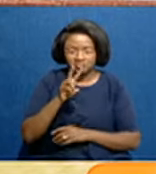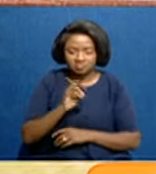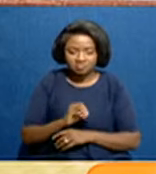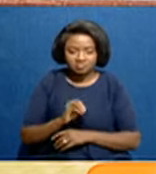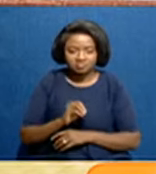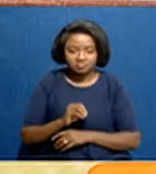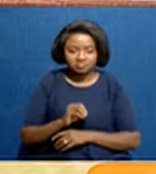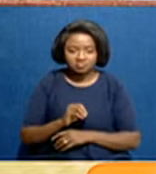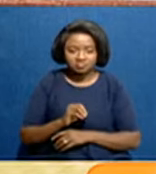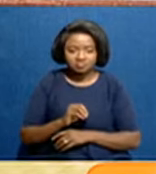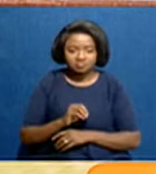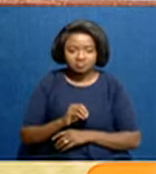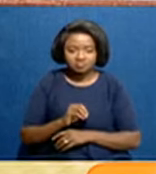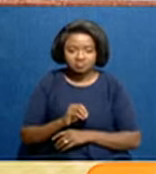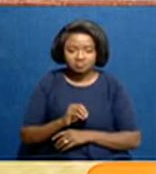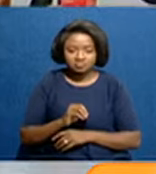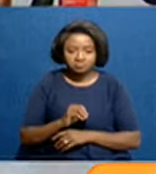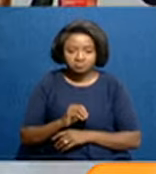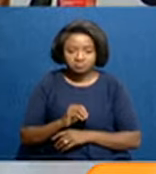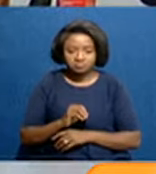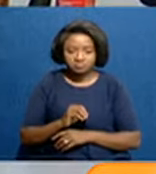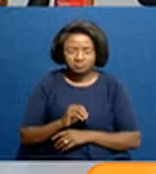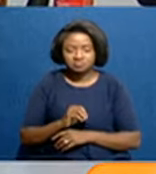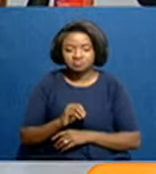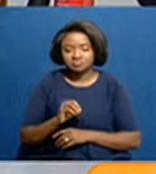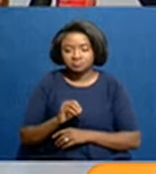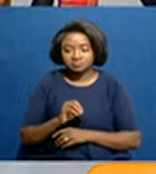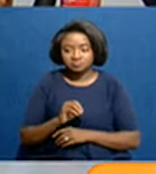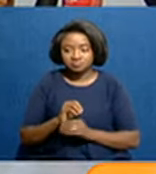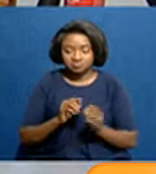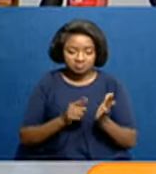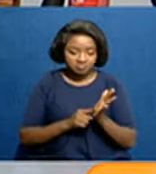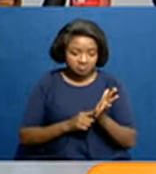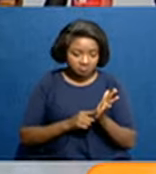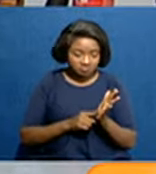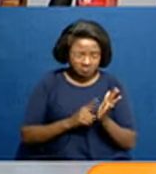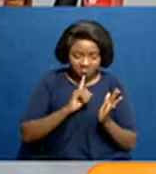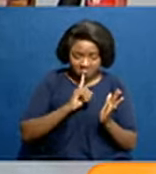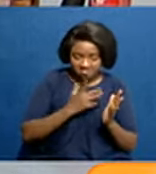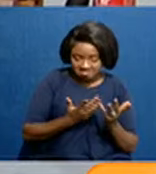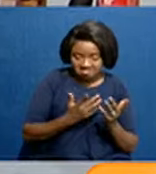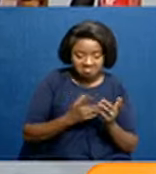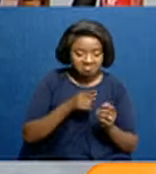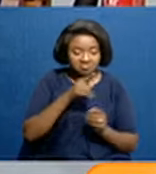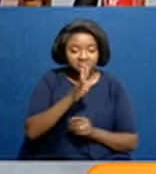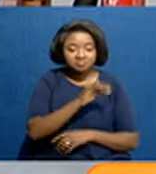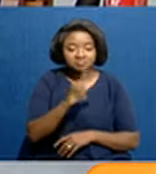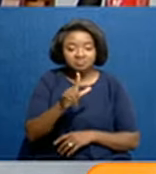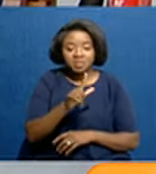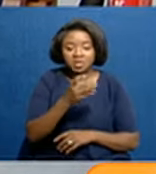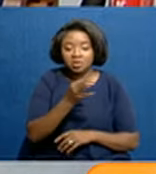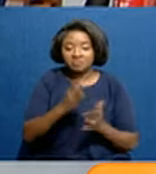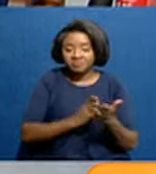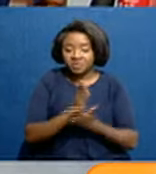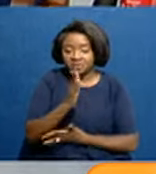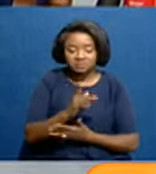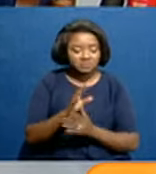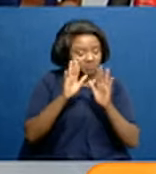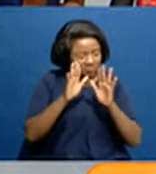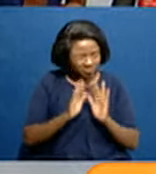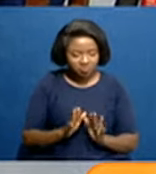the Bill of Rights, we start with 19, it says, the Bill of Rights is an integral part of the Kenyan democratic state.